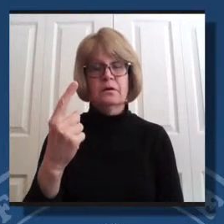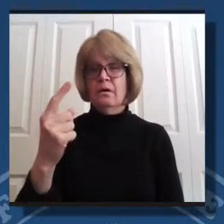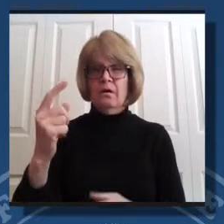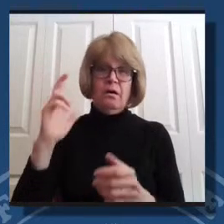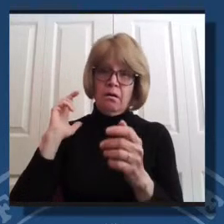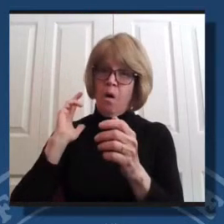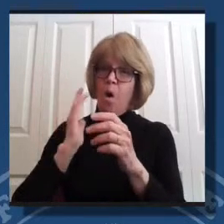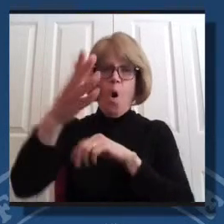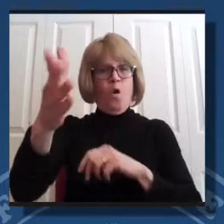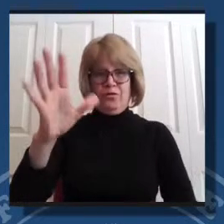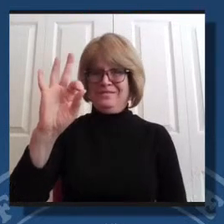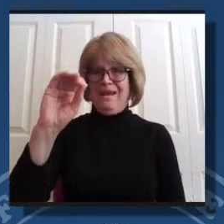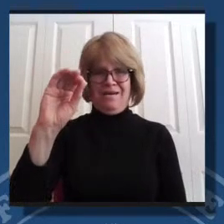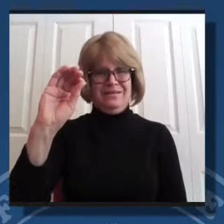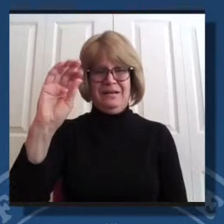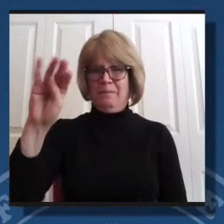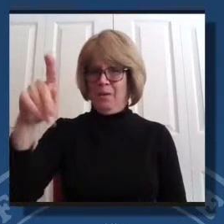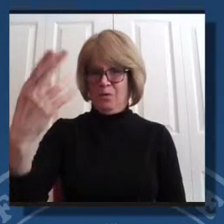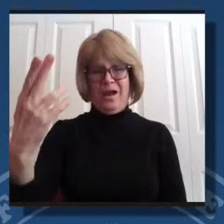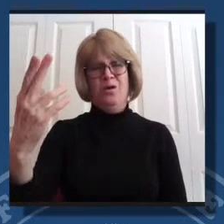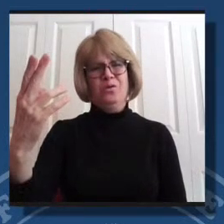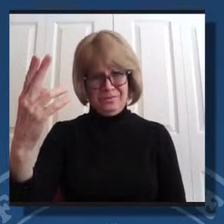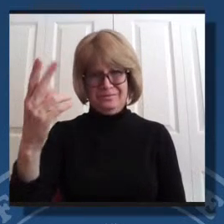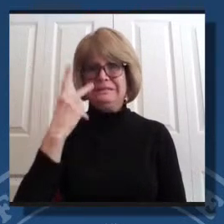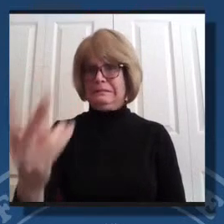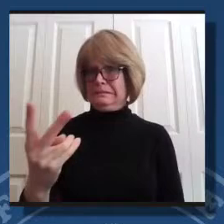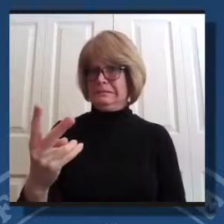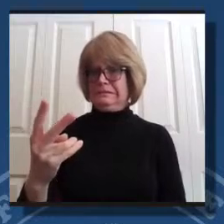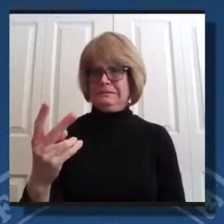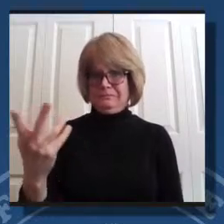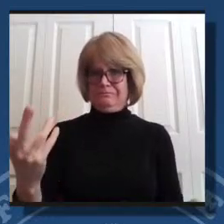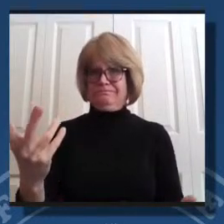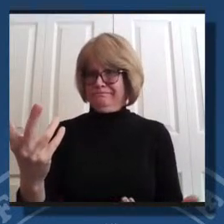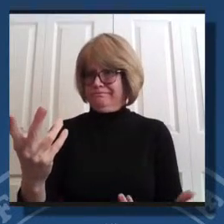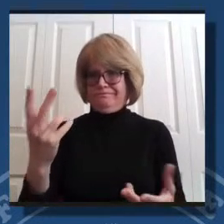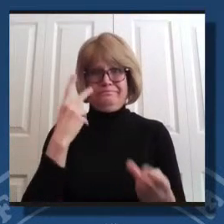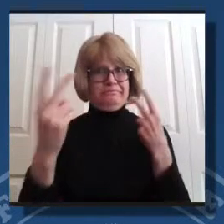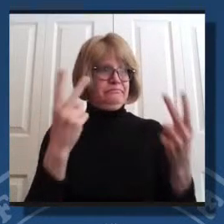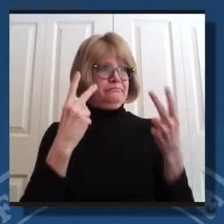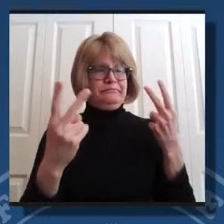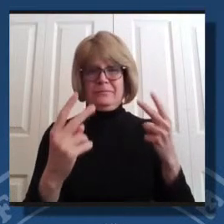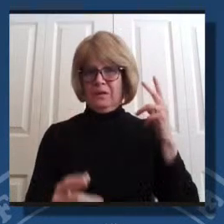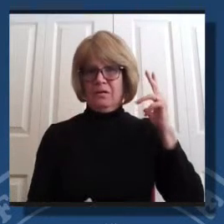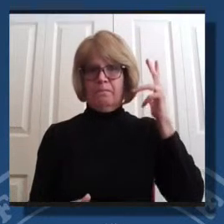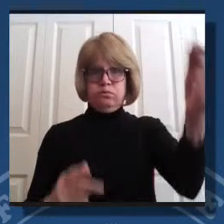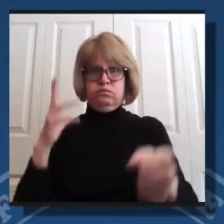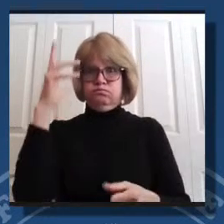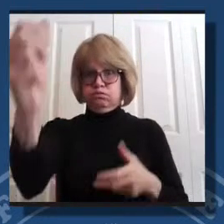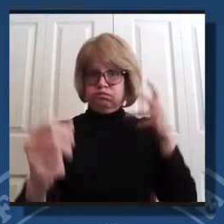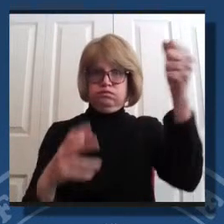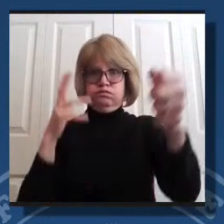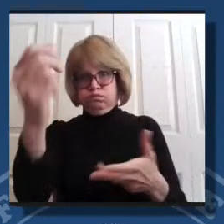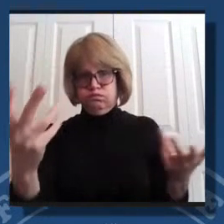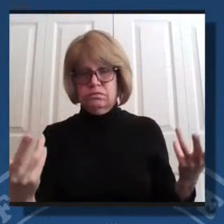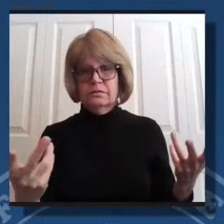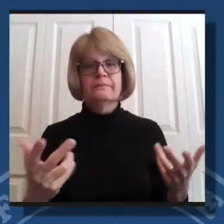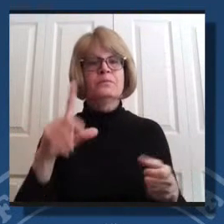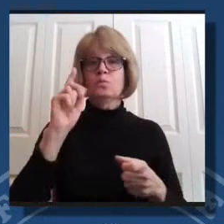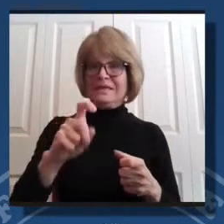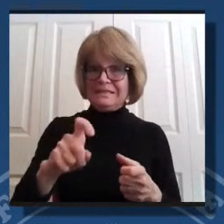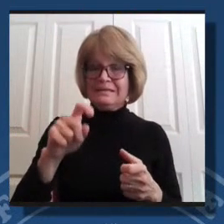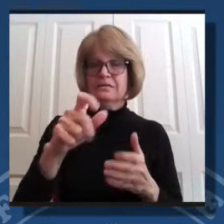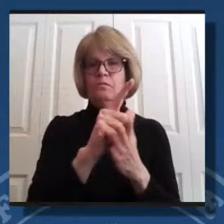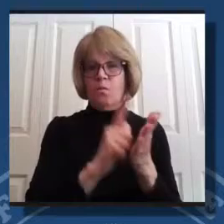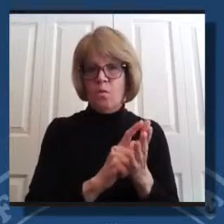hour, no doubt about it. It doesn't take a genius to figure that out. So we need this bill. We have to be held